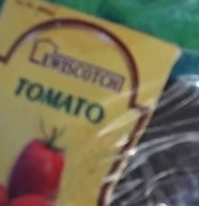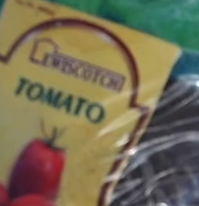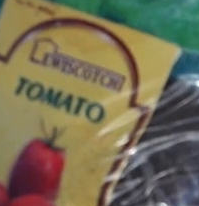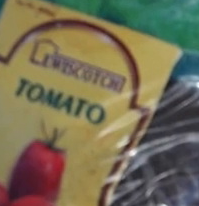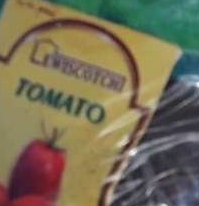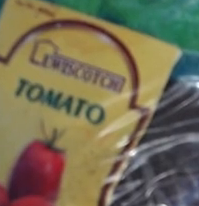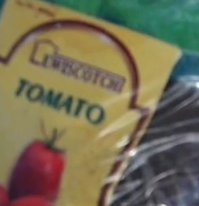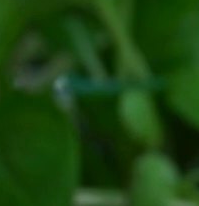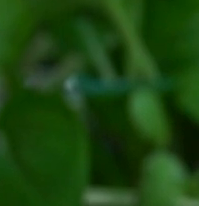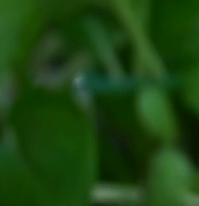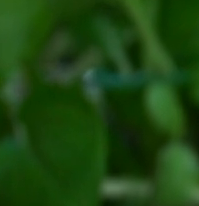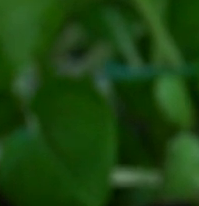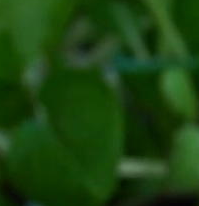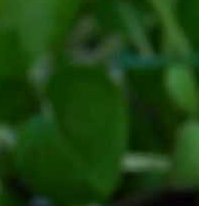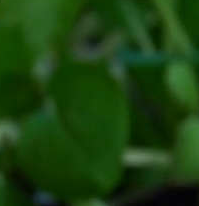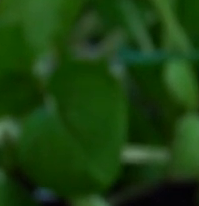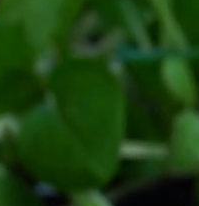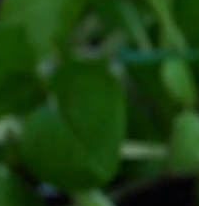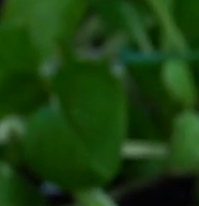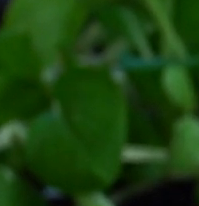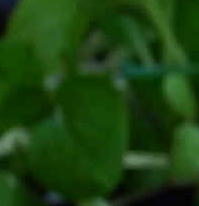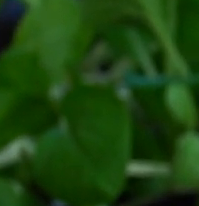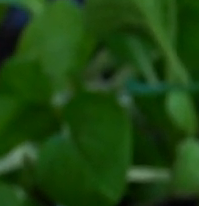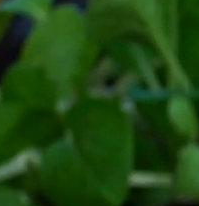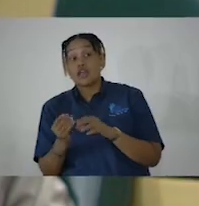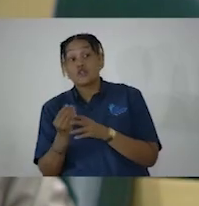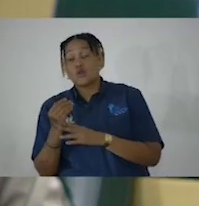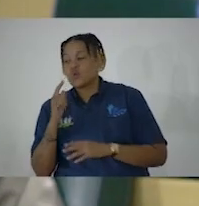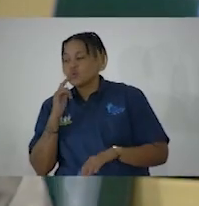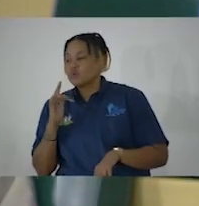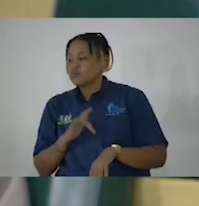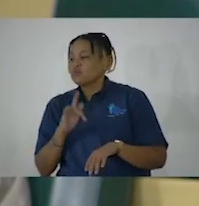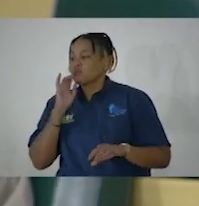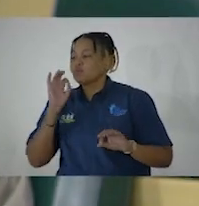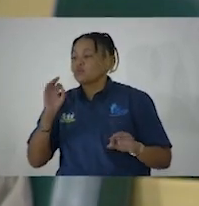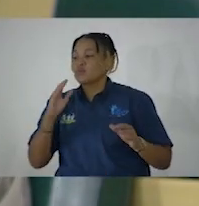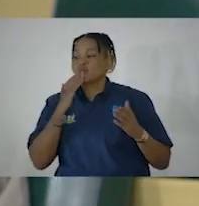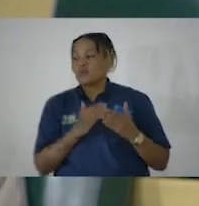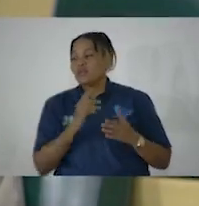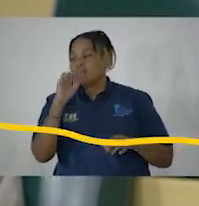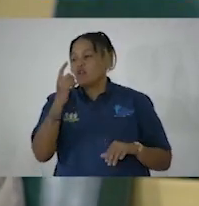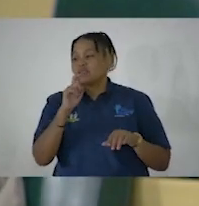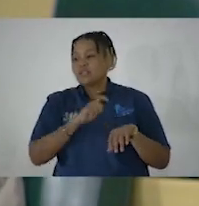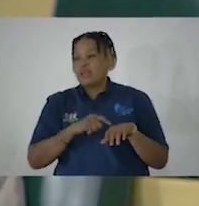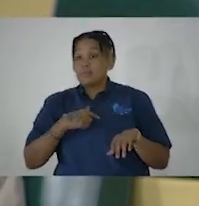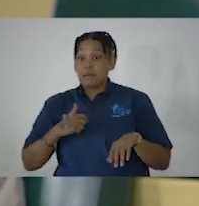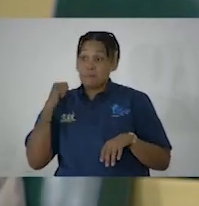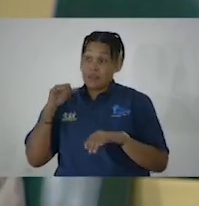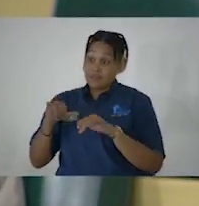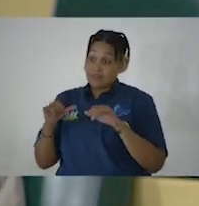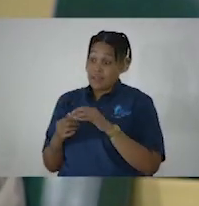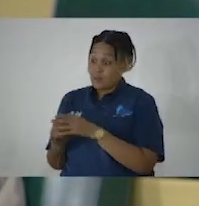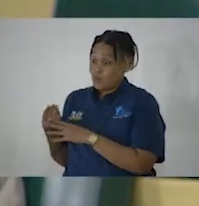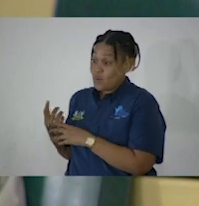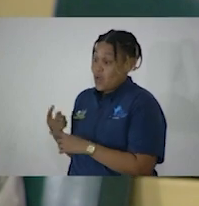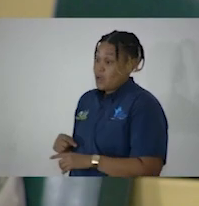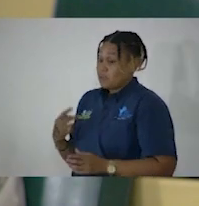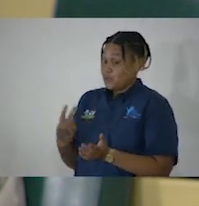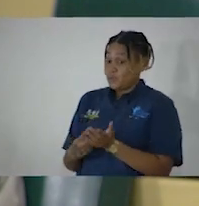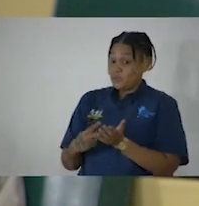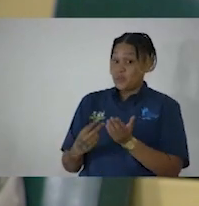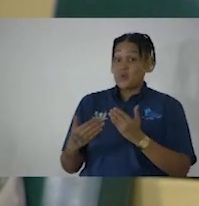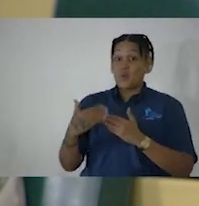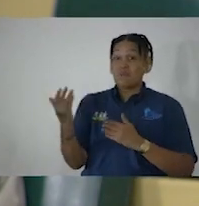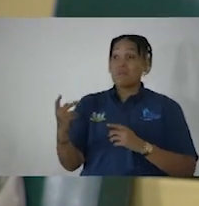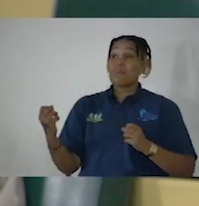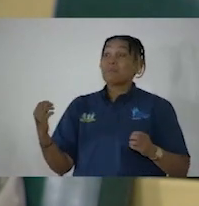distributed across urban centers, more than ever before. The first year I did the backyard gardening program, we did 2,000, it was